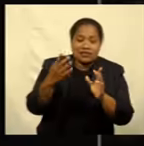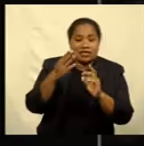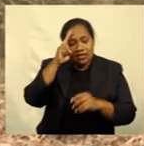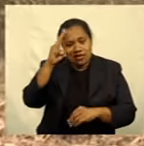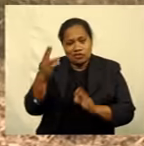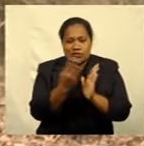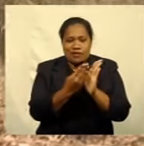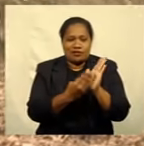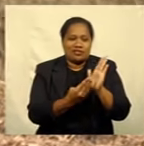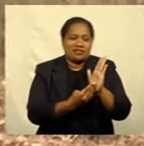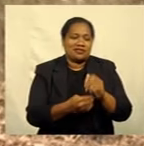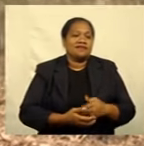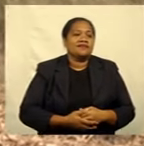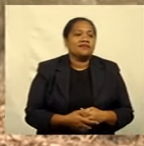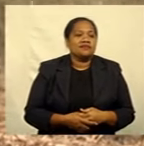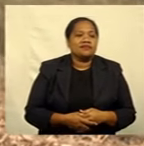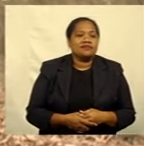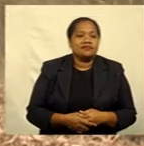the details.